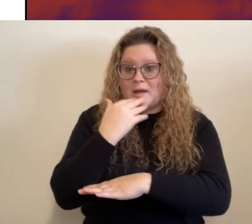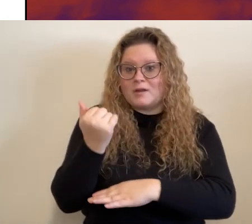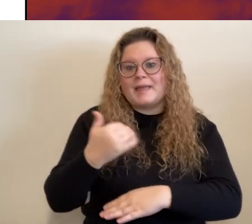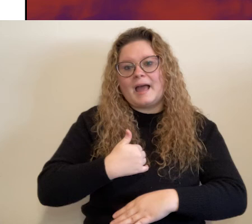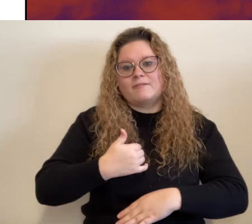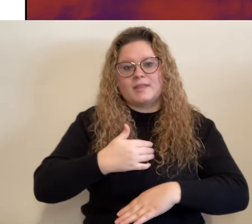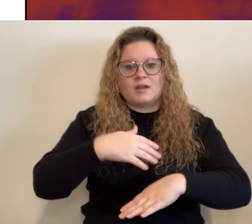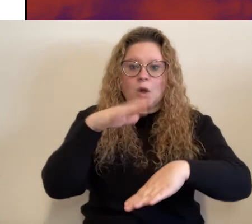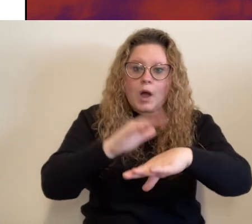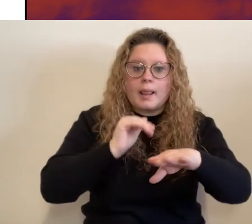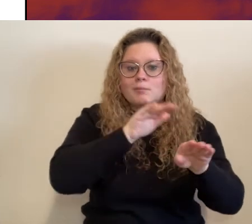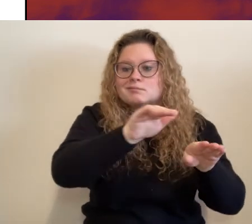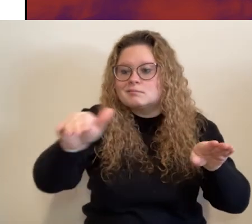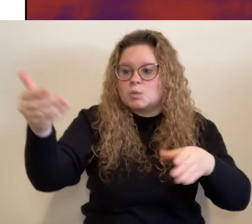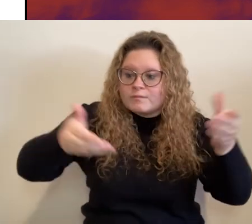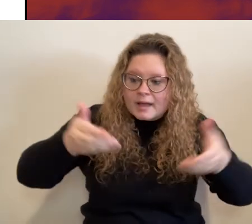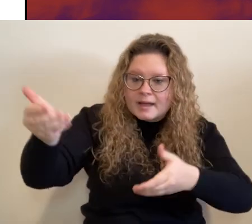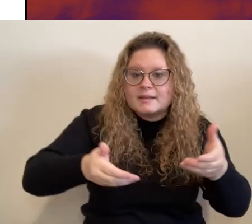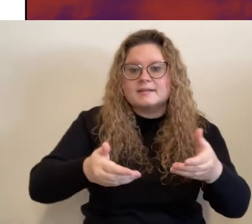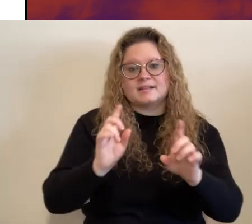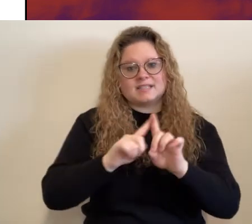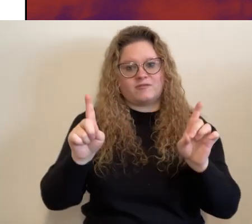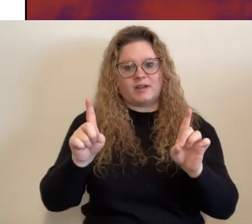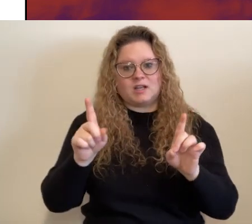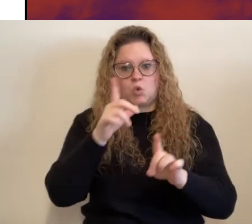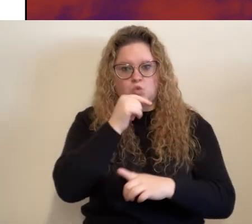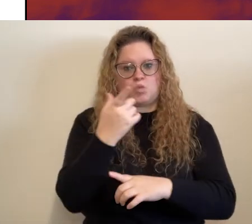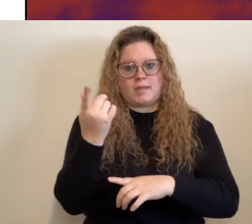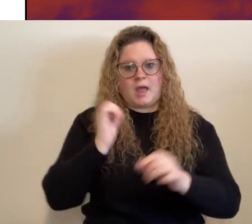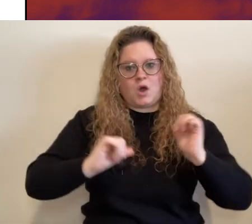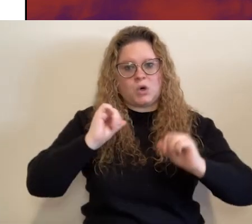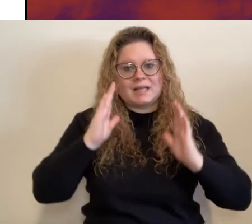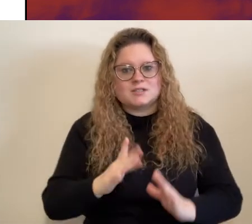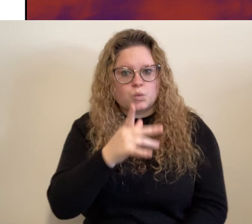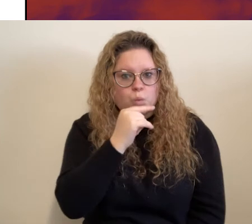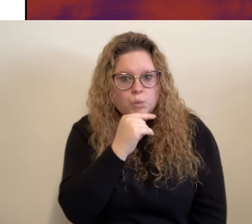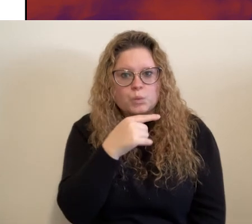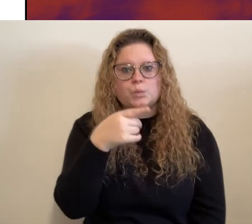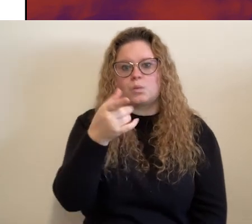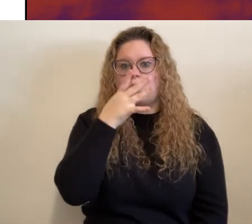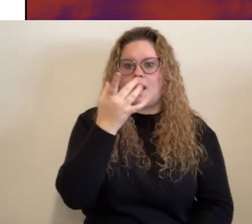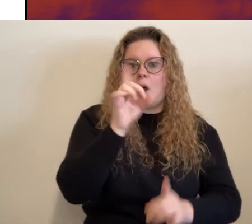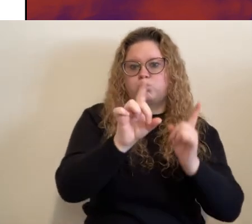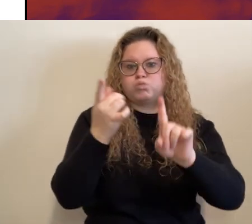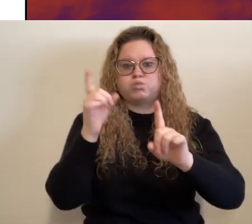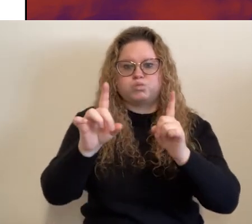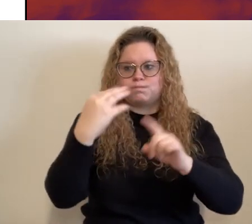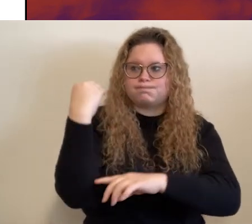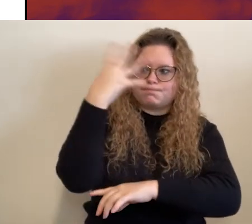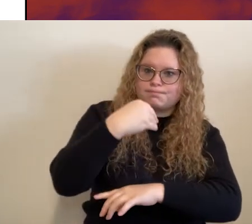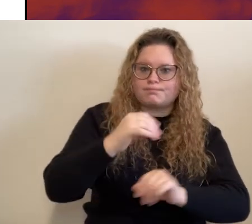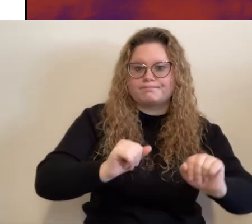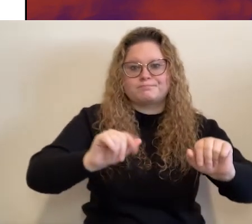reveal. And your version of each post might be different as well. So